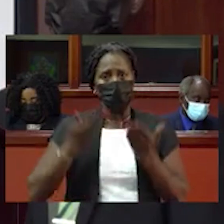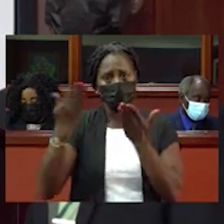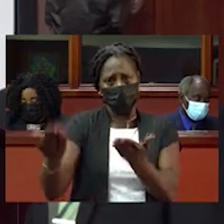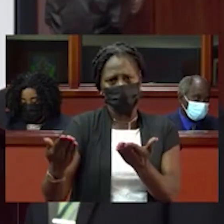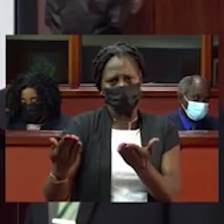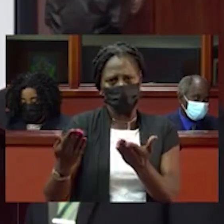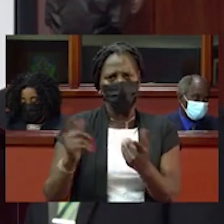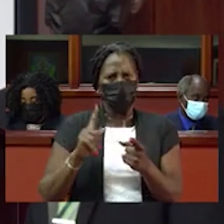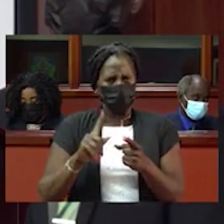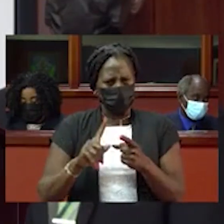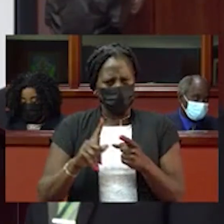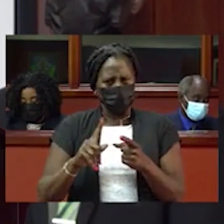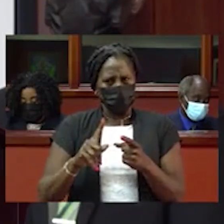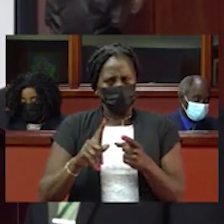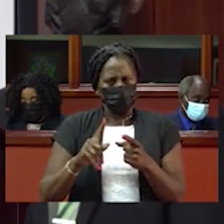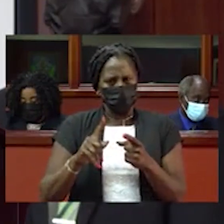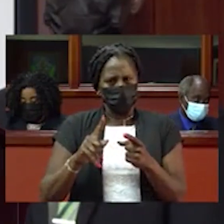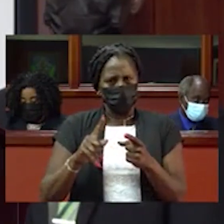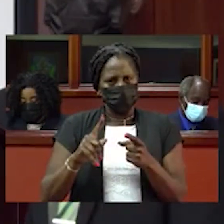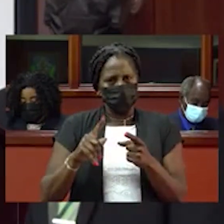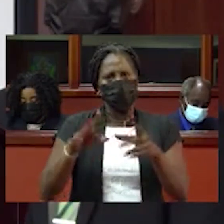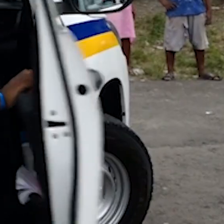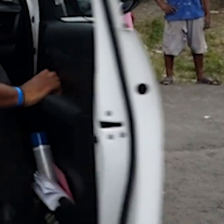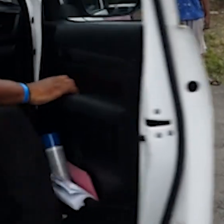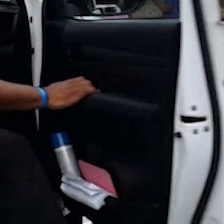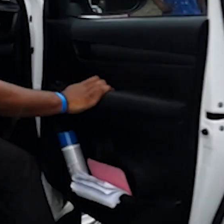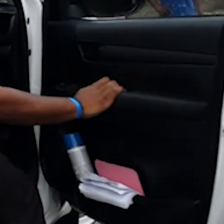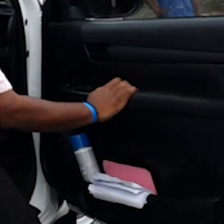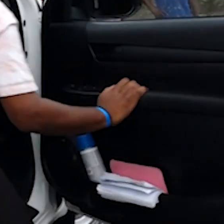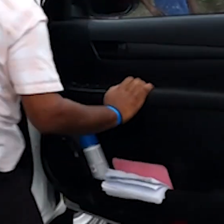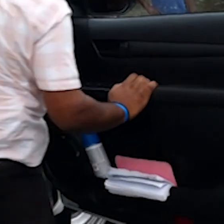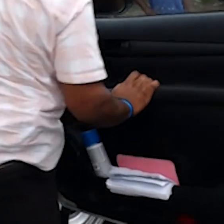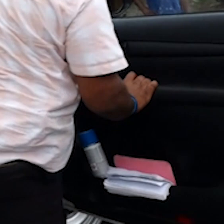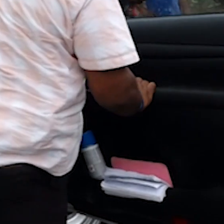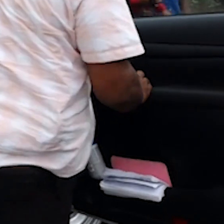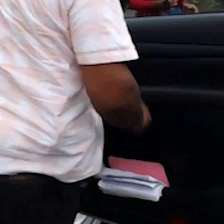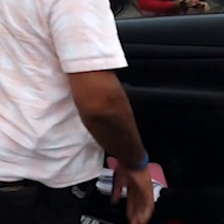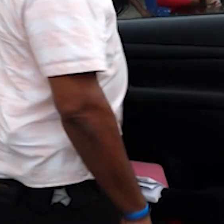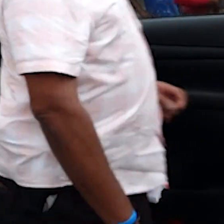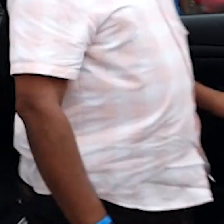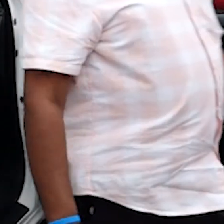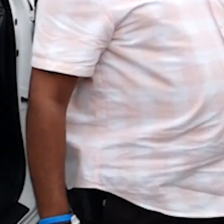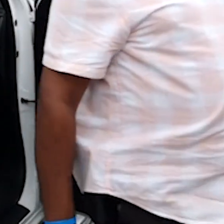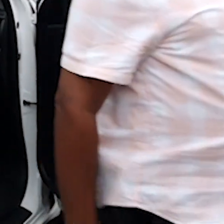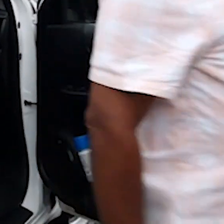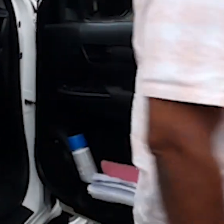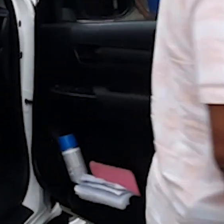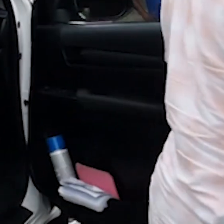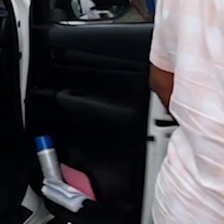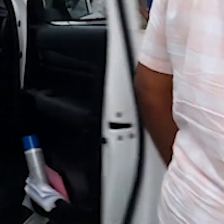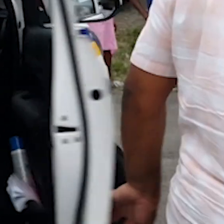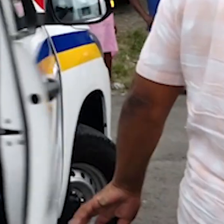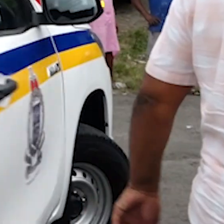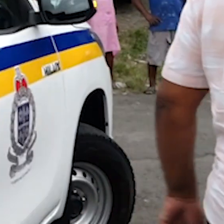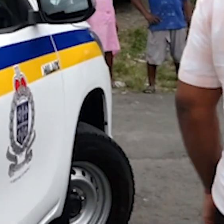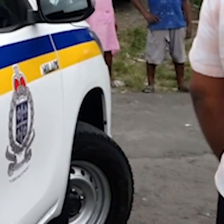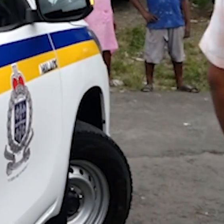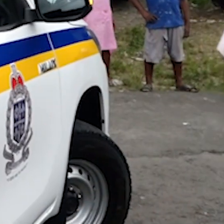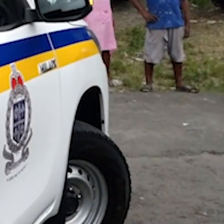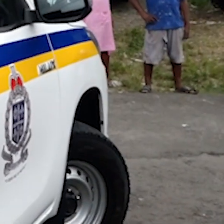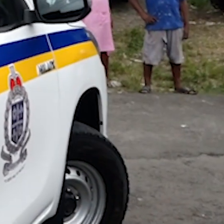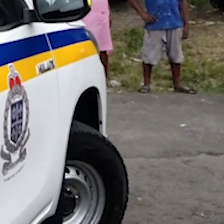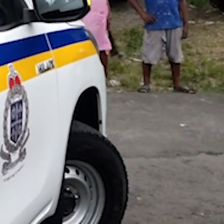adopting final recommendations for implementation. This administration has given the assurance that it will